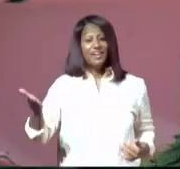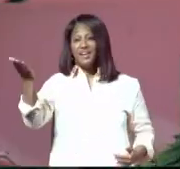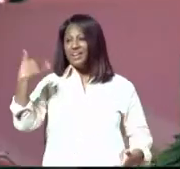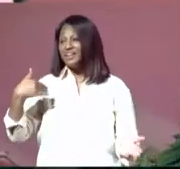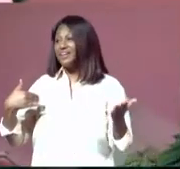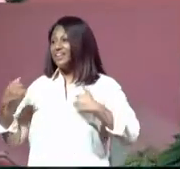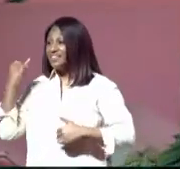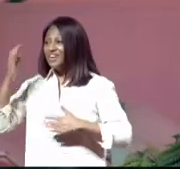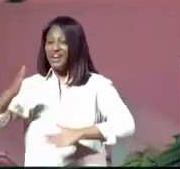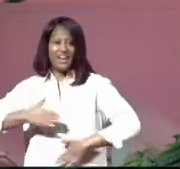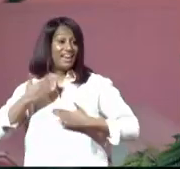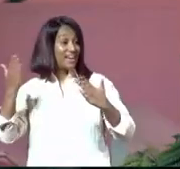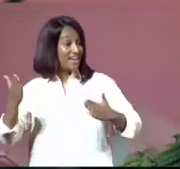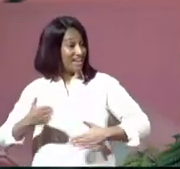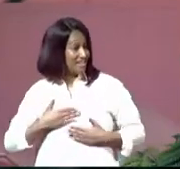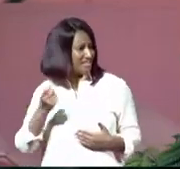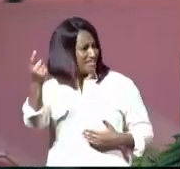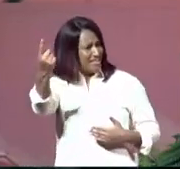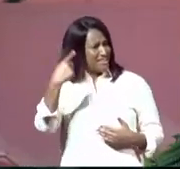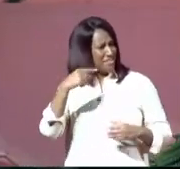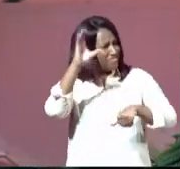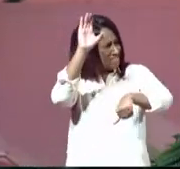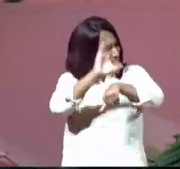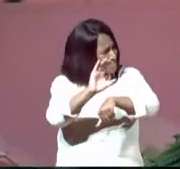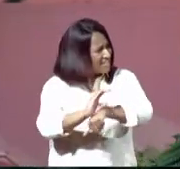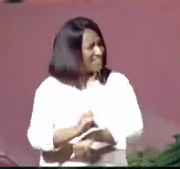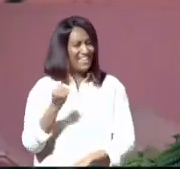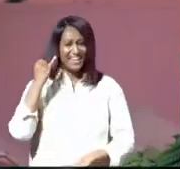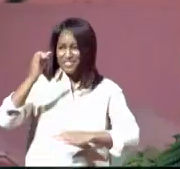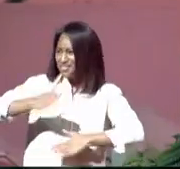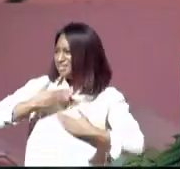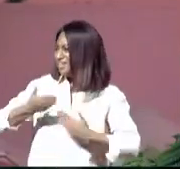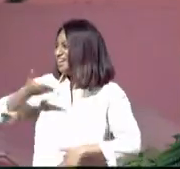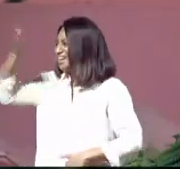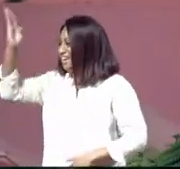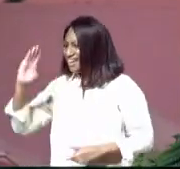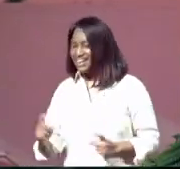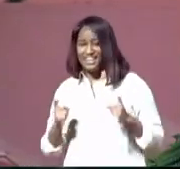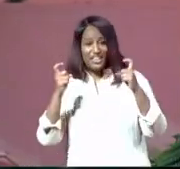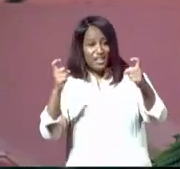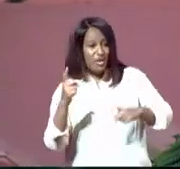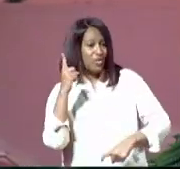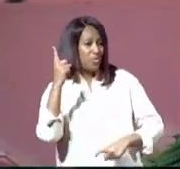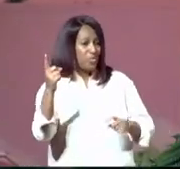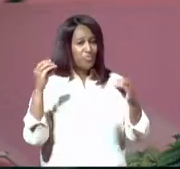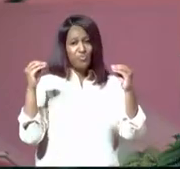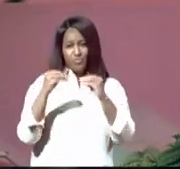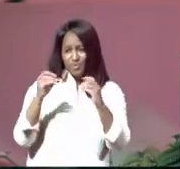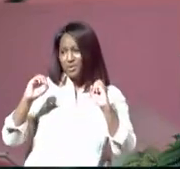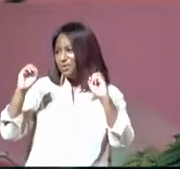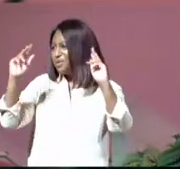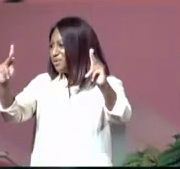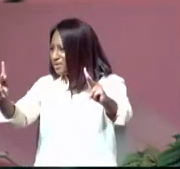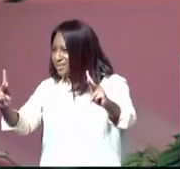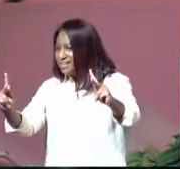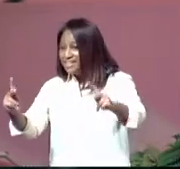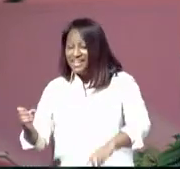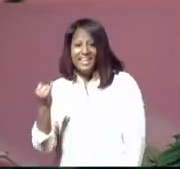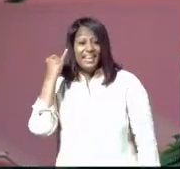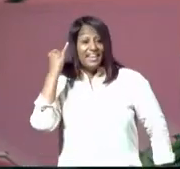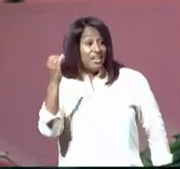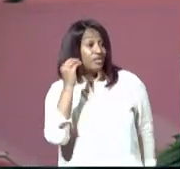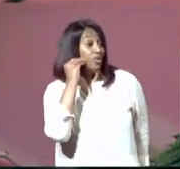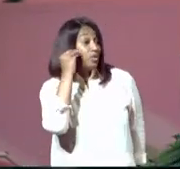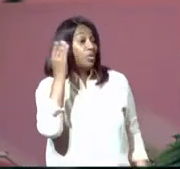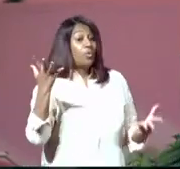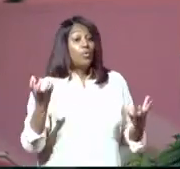you're excited to be in the house of the Lord, if you're glad God has given you another opportunity, even at home, I want you to